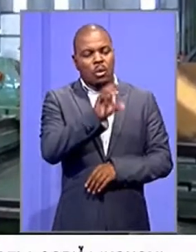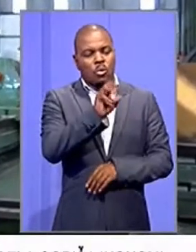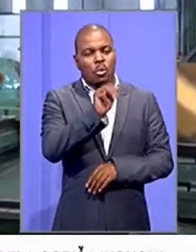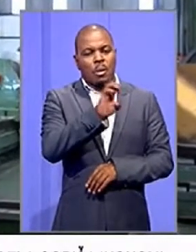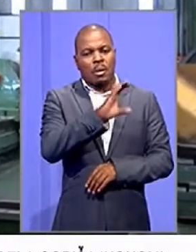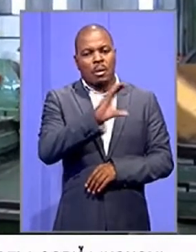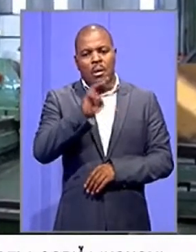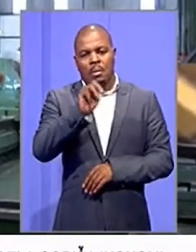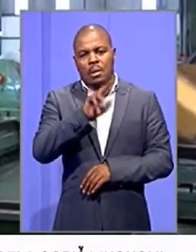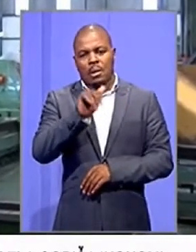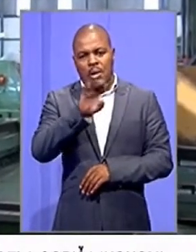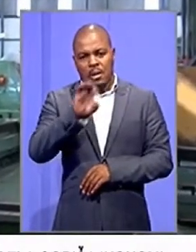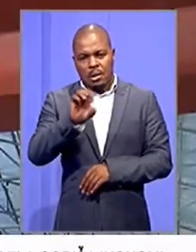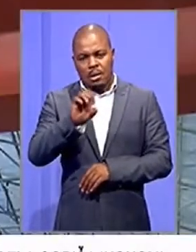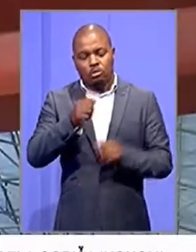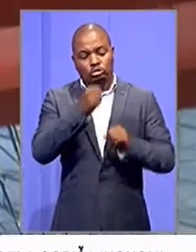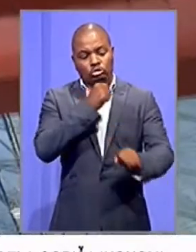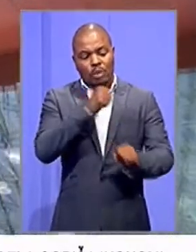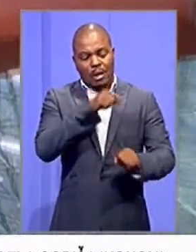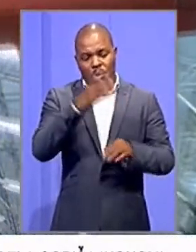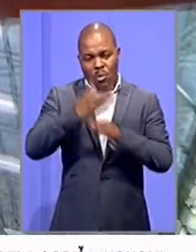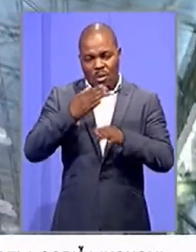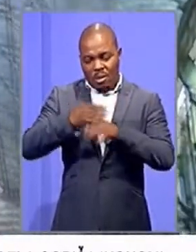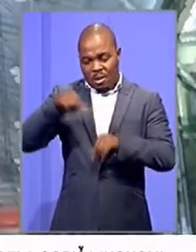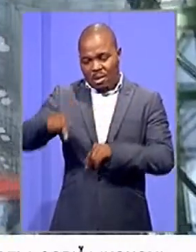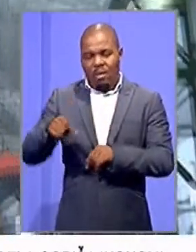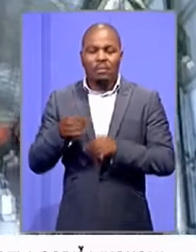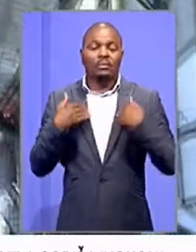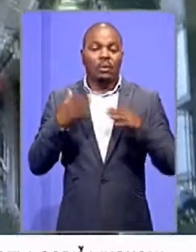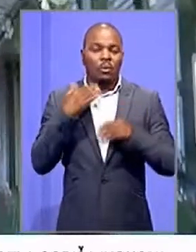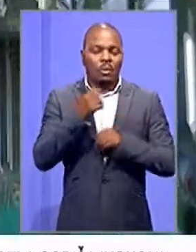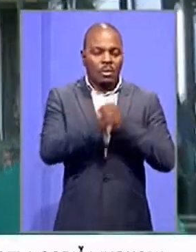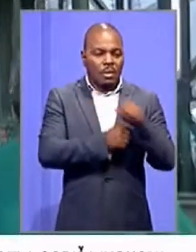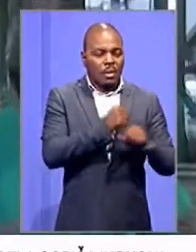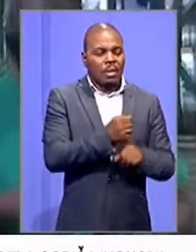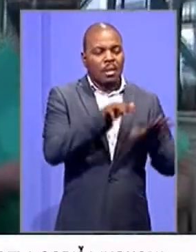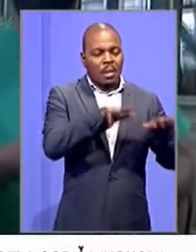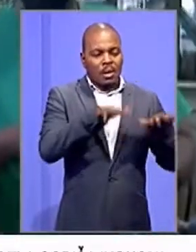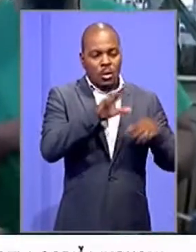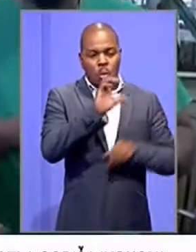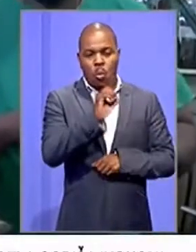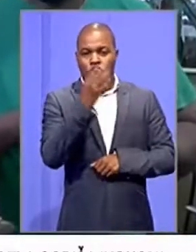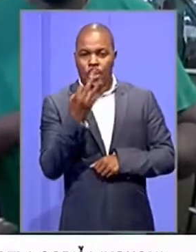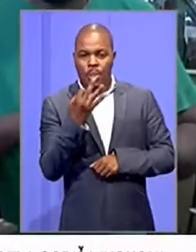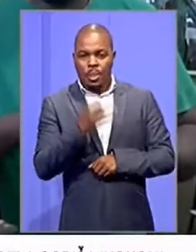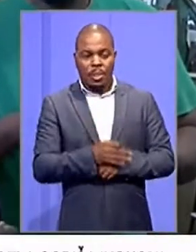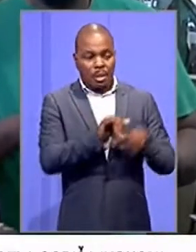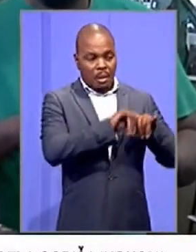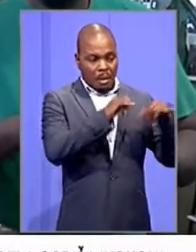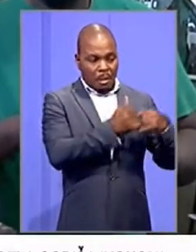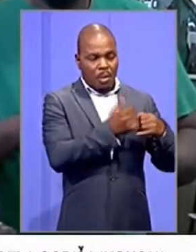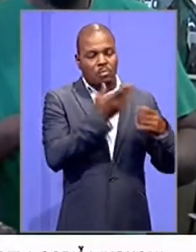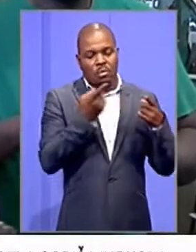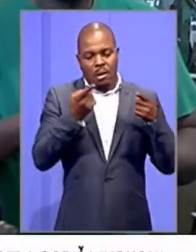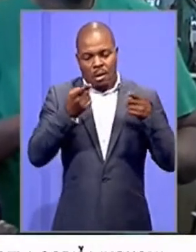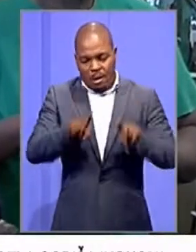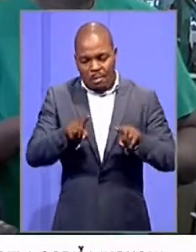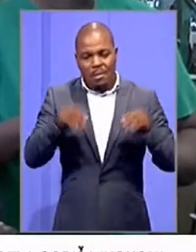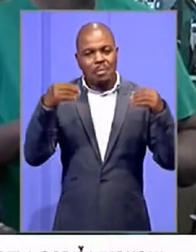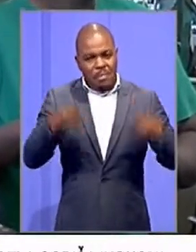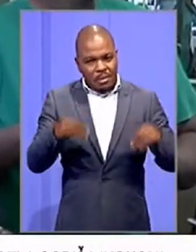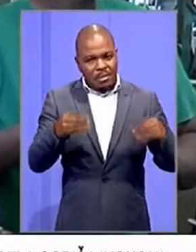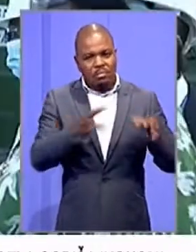Engineering ke gale šoma mo go tloga ngwageng wa 1903. Khamphane re ya go tsošološa kwano ya kgwebišano yeo go